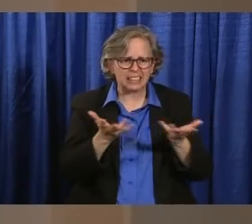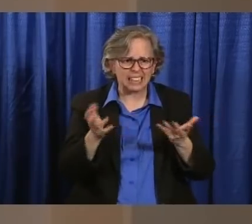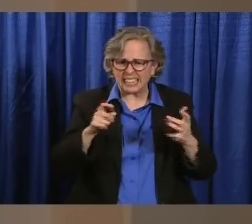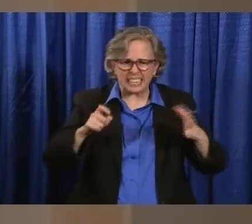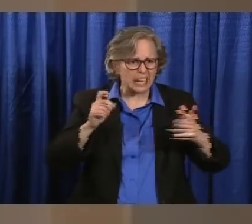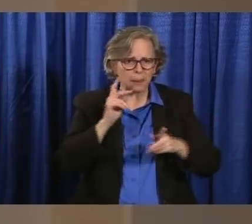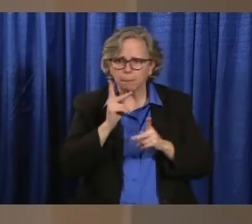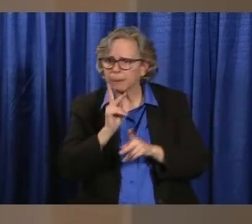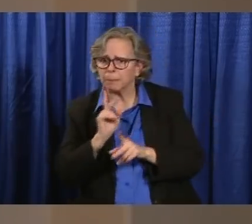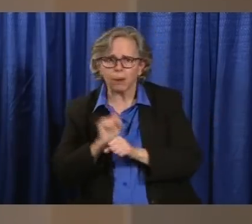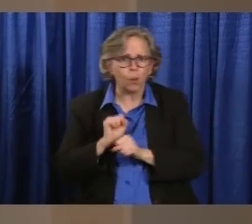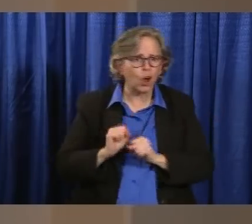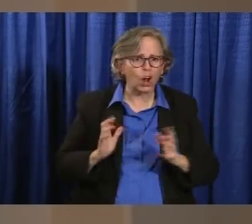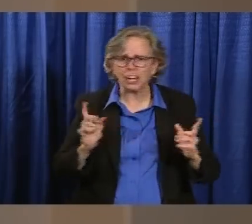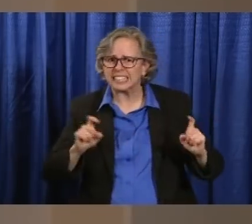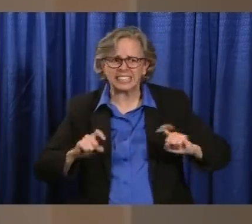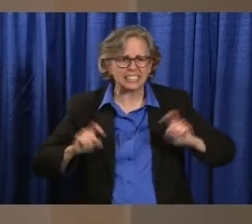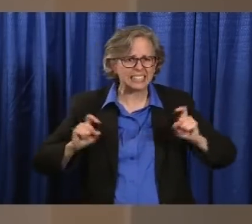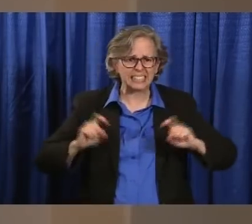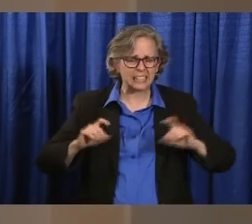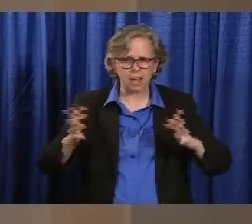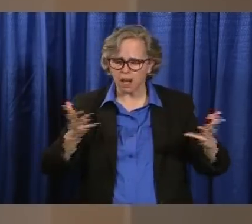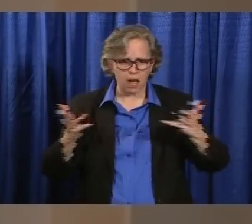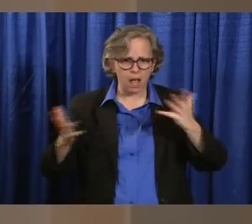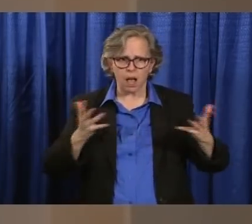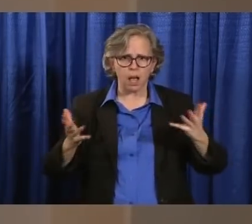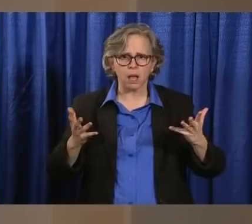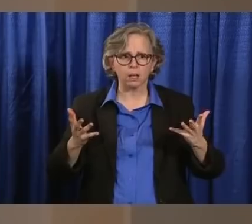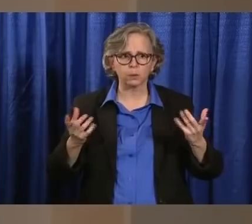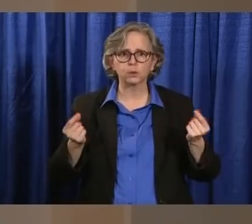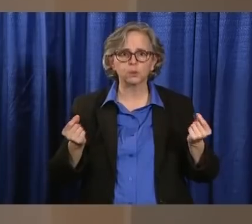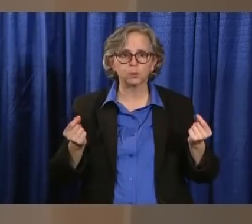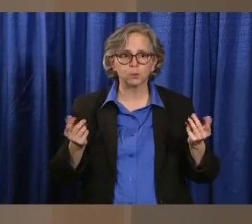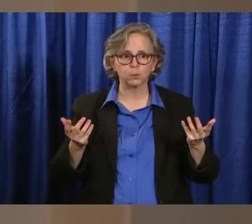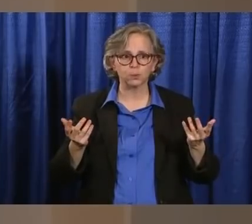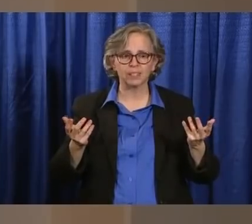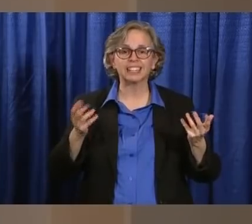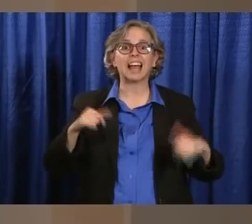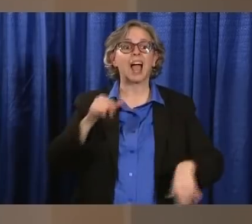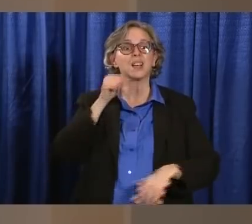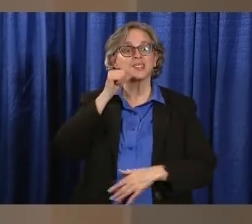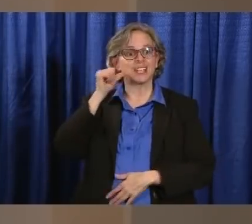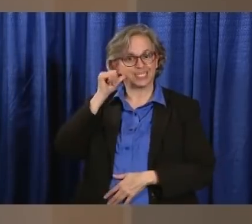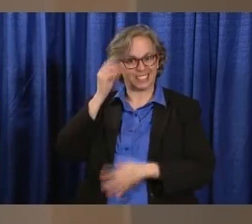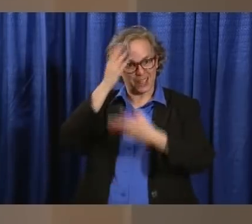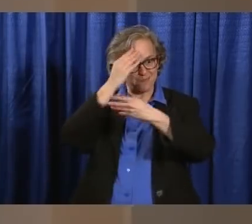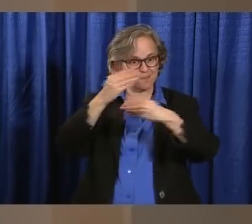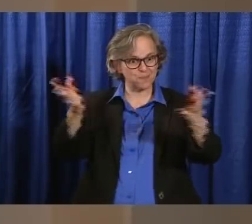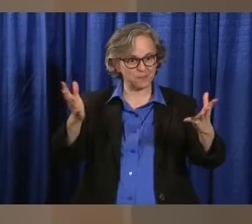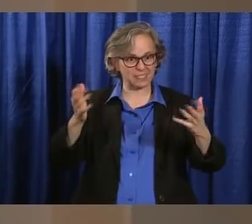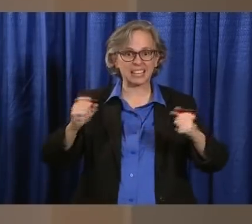has been pushing to get developed. Yesterday, we said you could post your jobs at